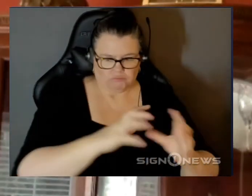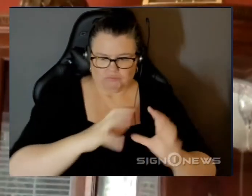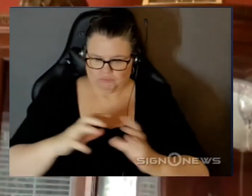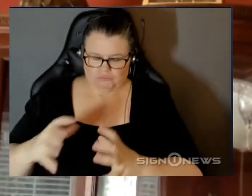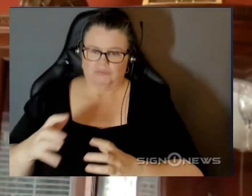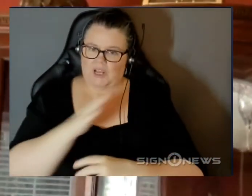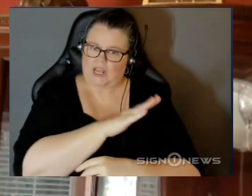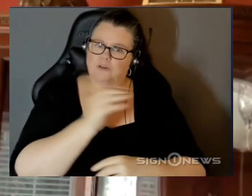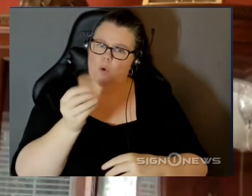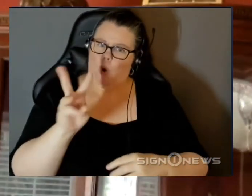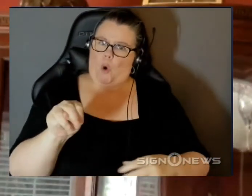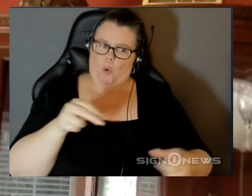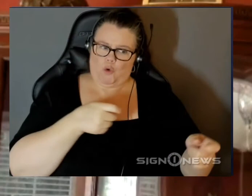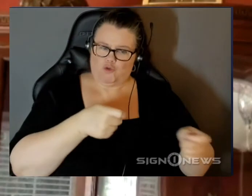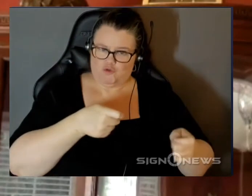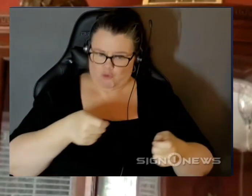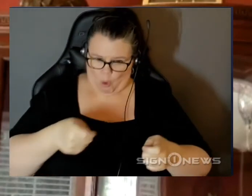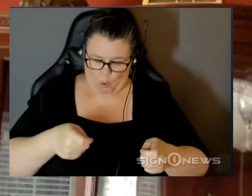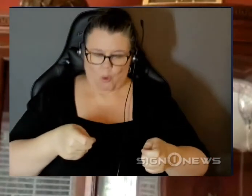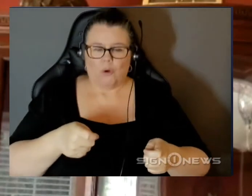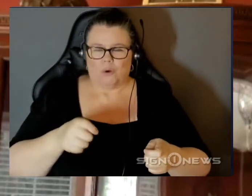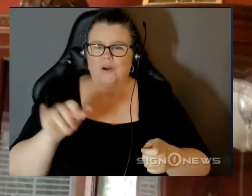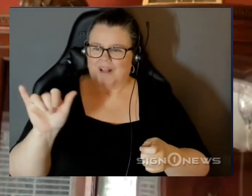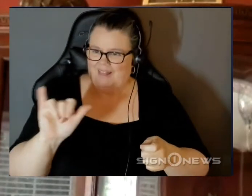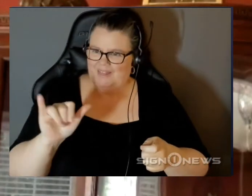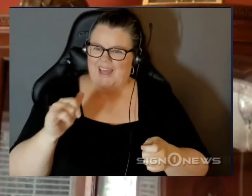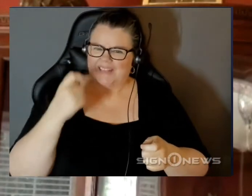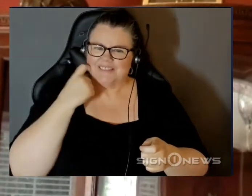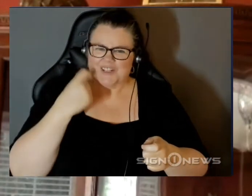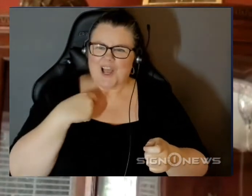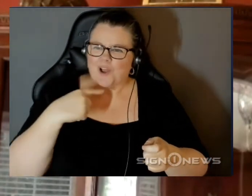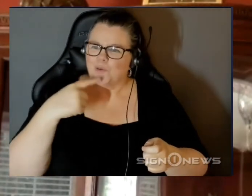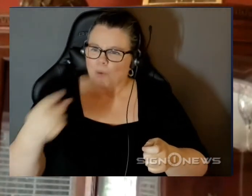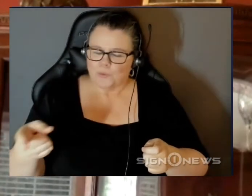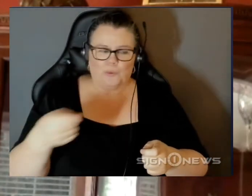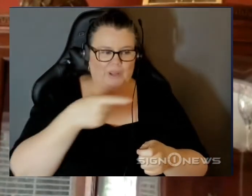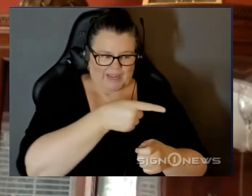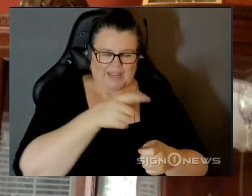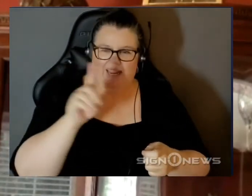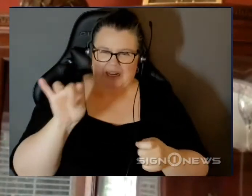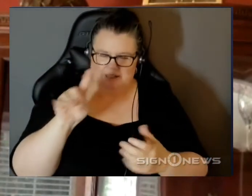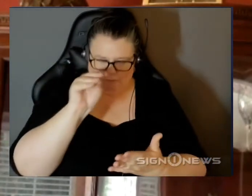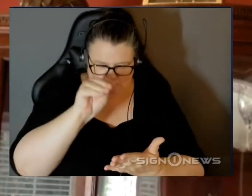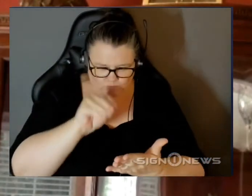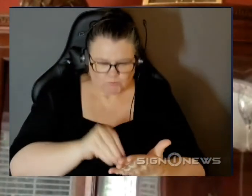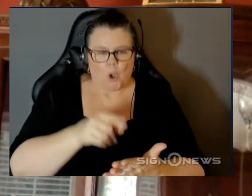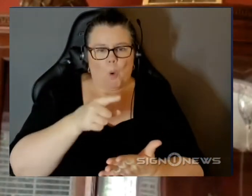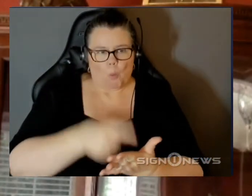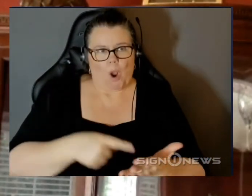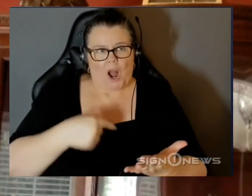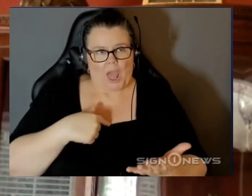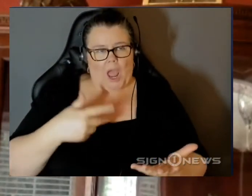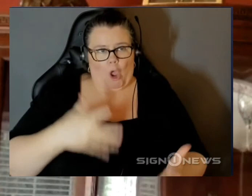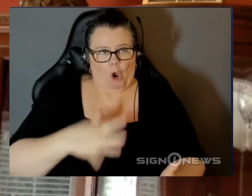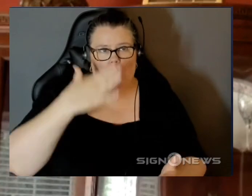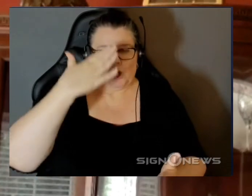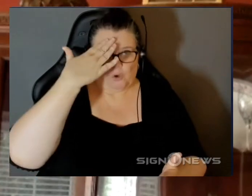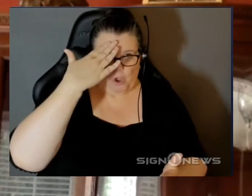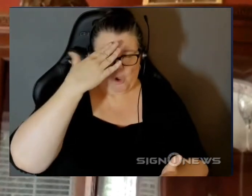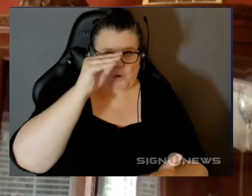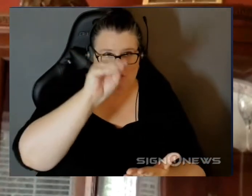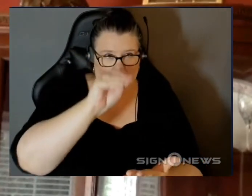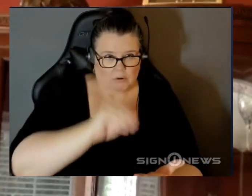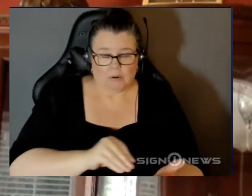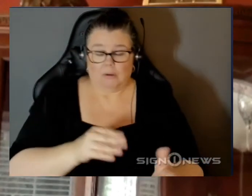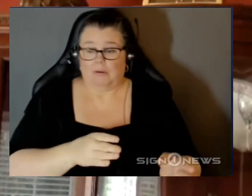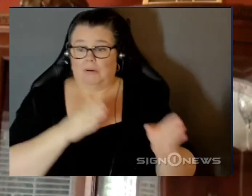know. All of this part of the discovery was his taking control. Answering the questions about